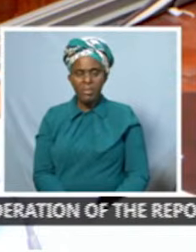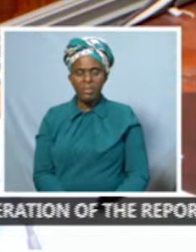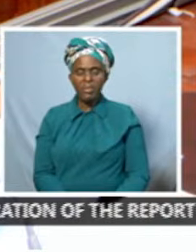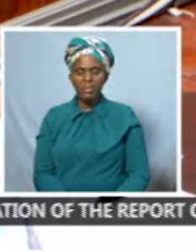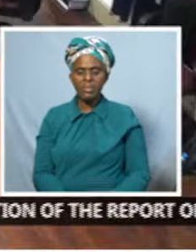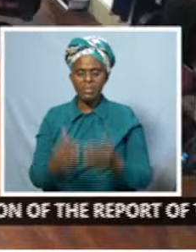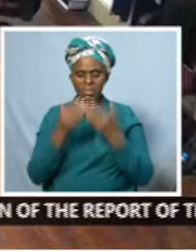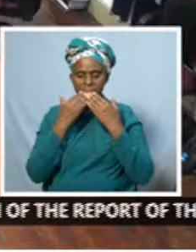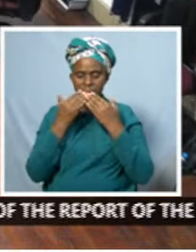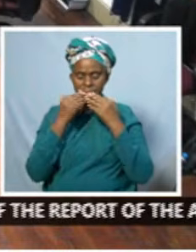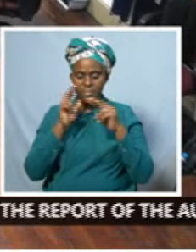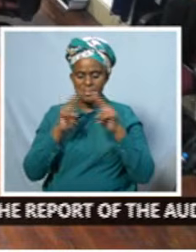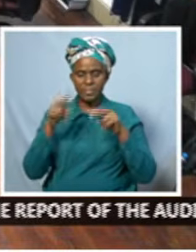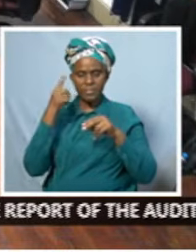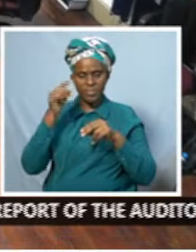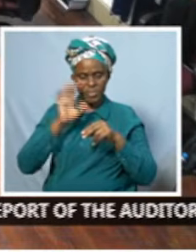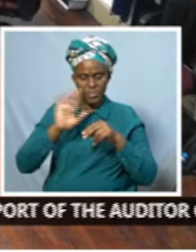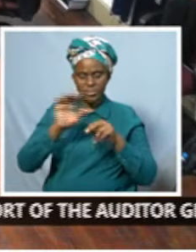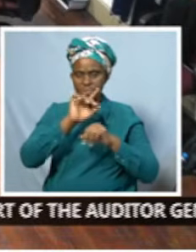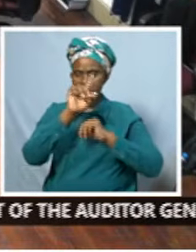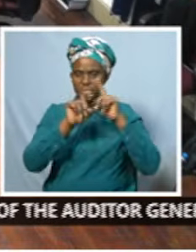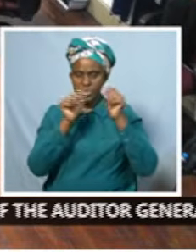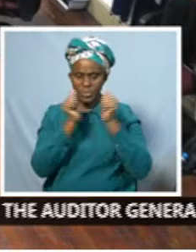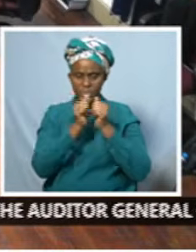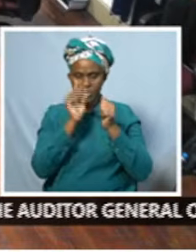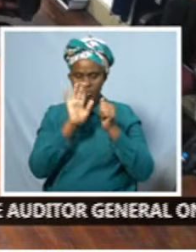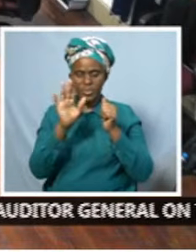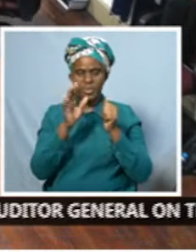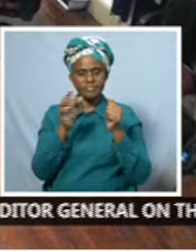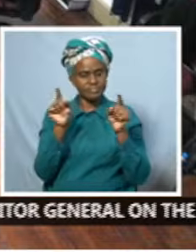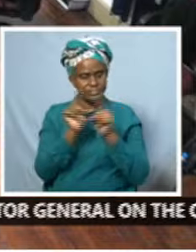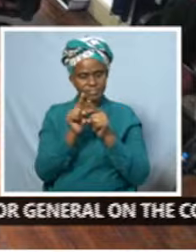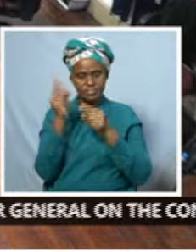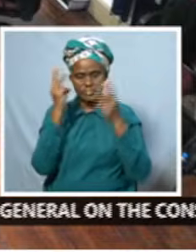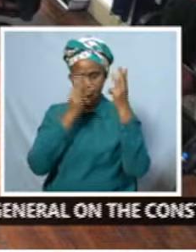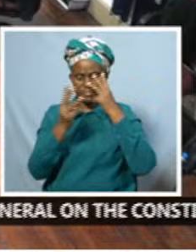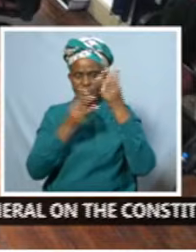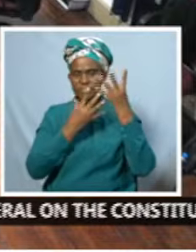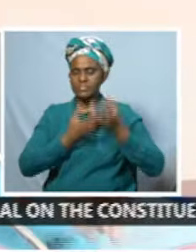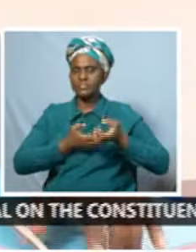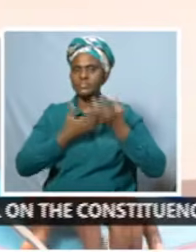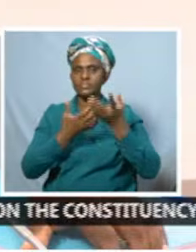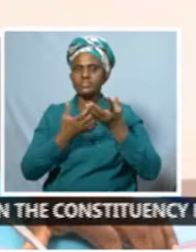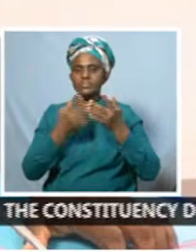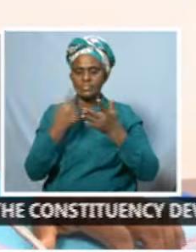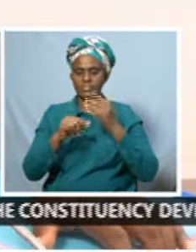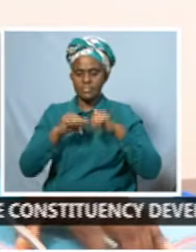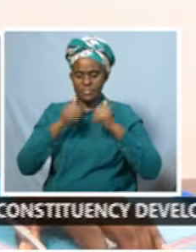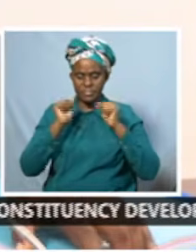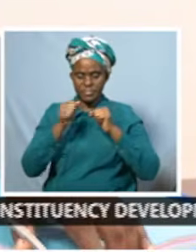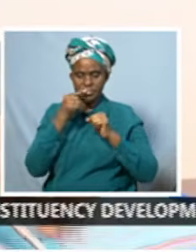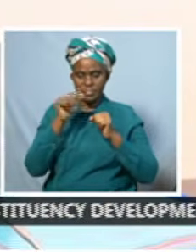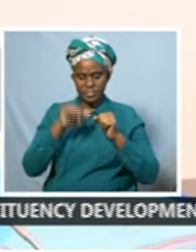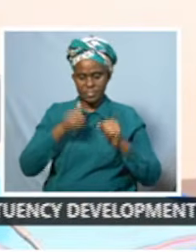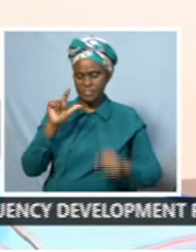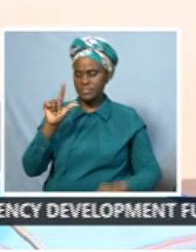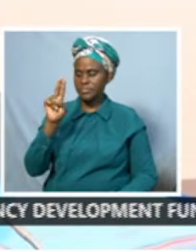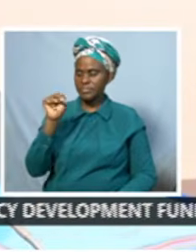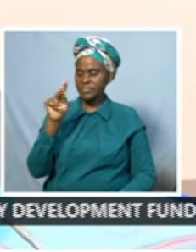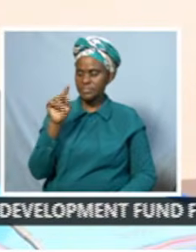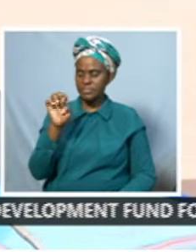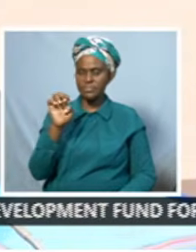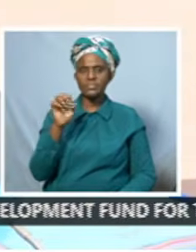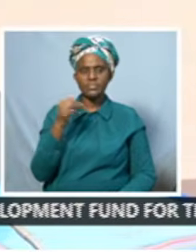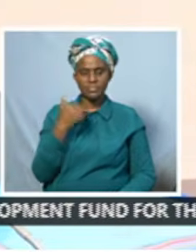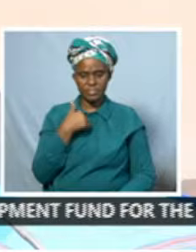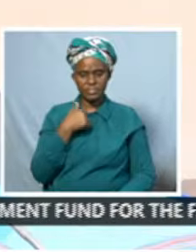Thank you, Chair, for the question and also for raising the concerns. What we can say as LUNTE Chair, we